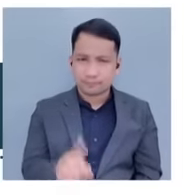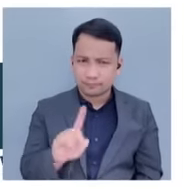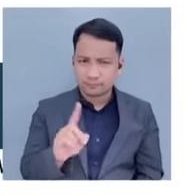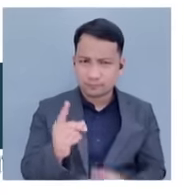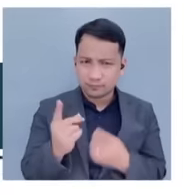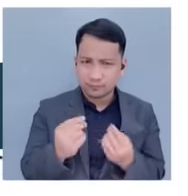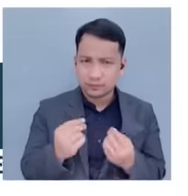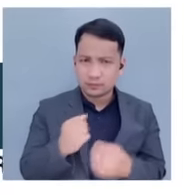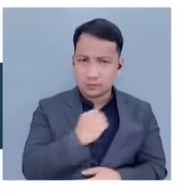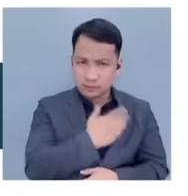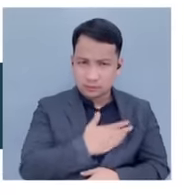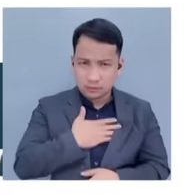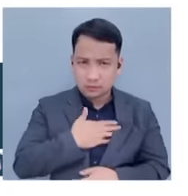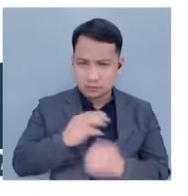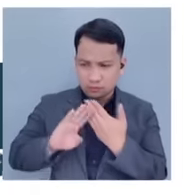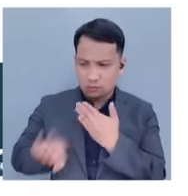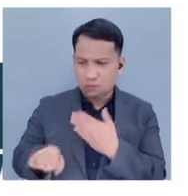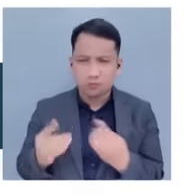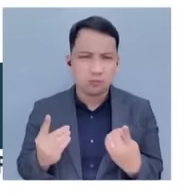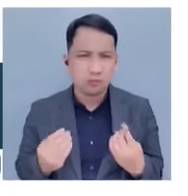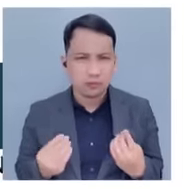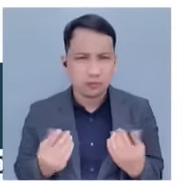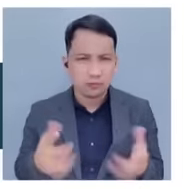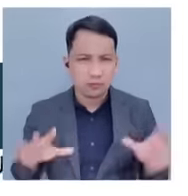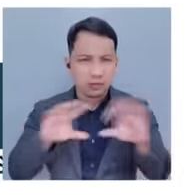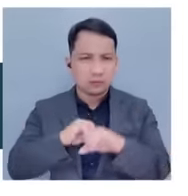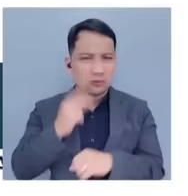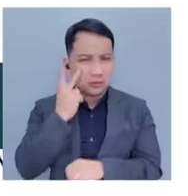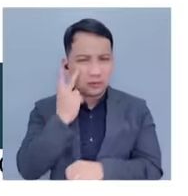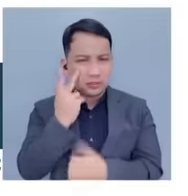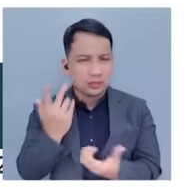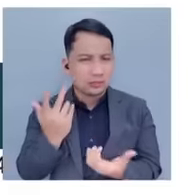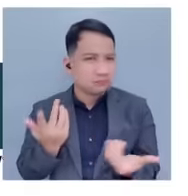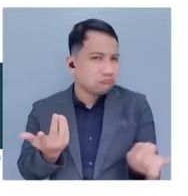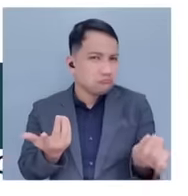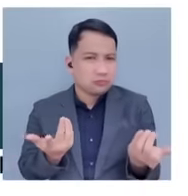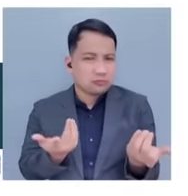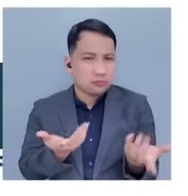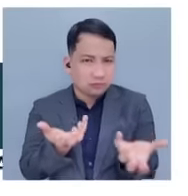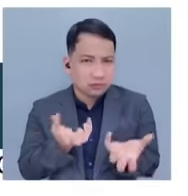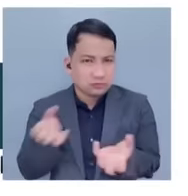appreciation back? What's the end game here for the Dutertes? Yeah.